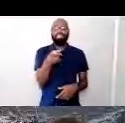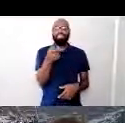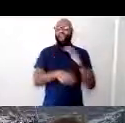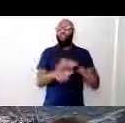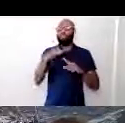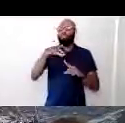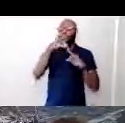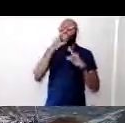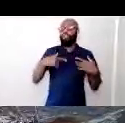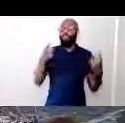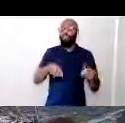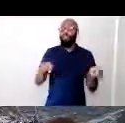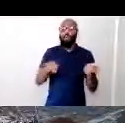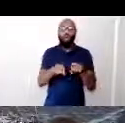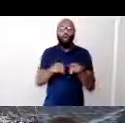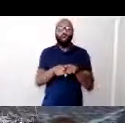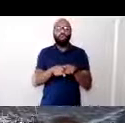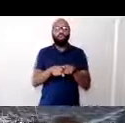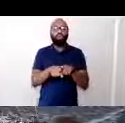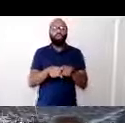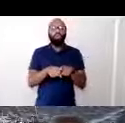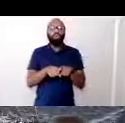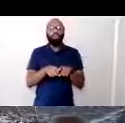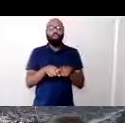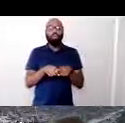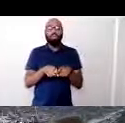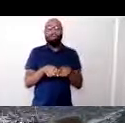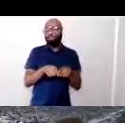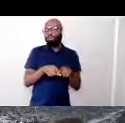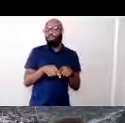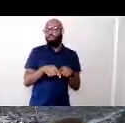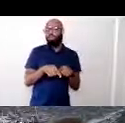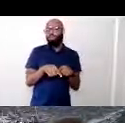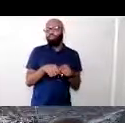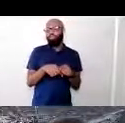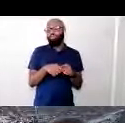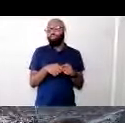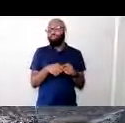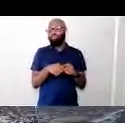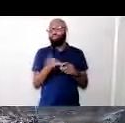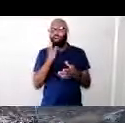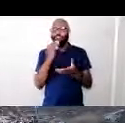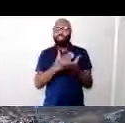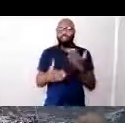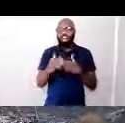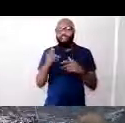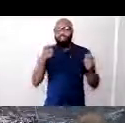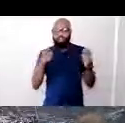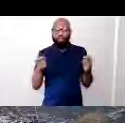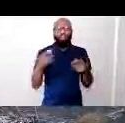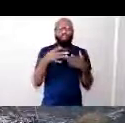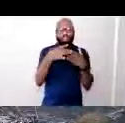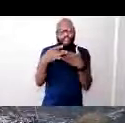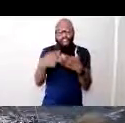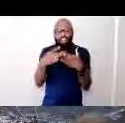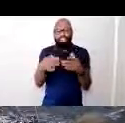also now be wrapped underneath, and there'll be some purview, some oversight and or guidance given from